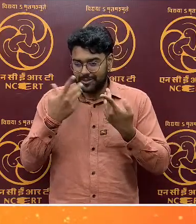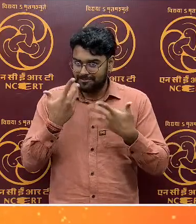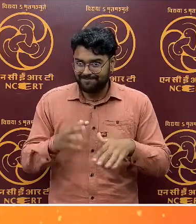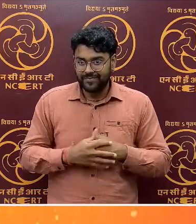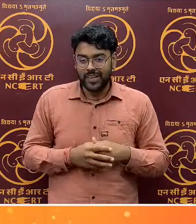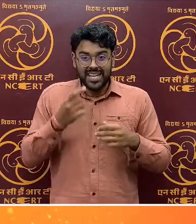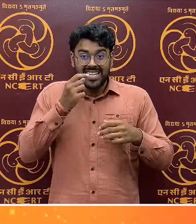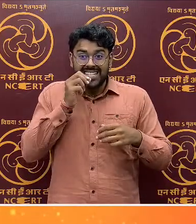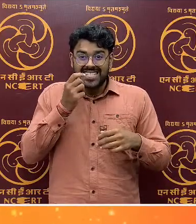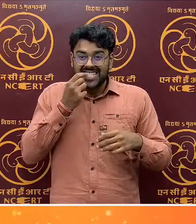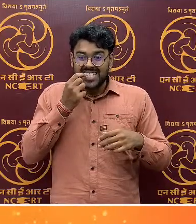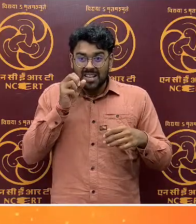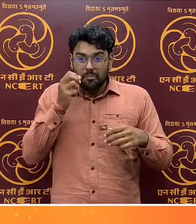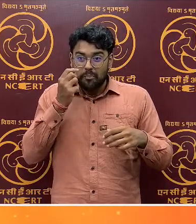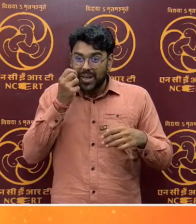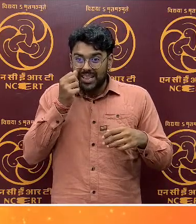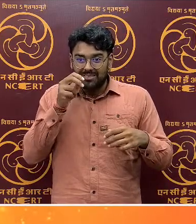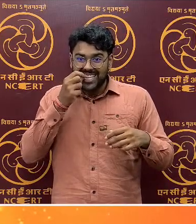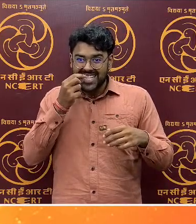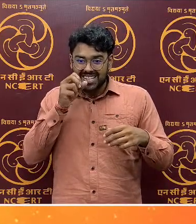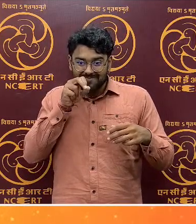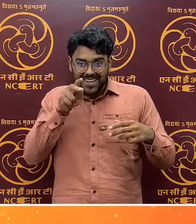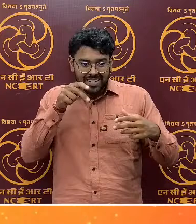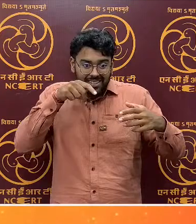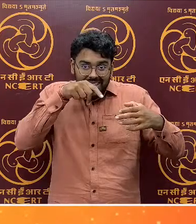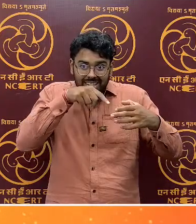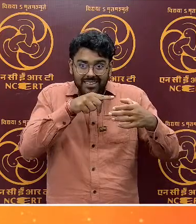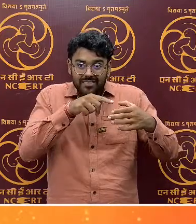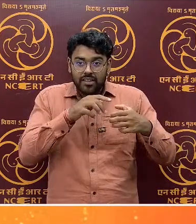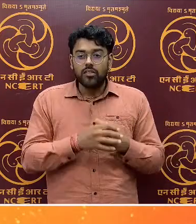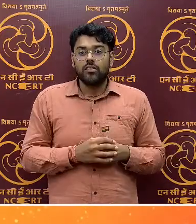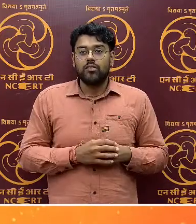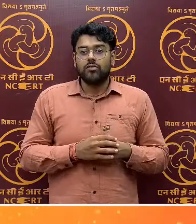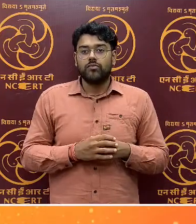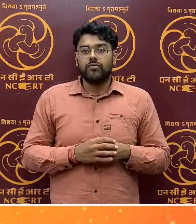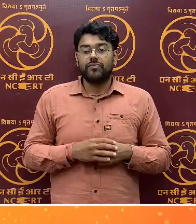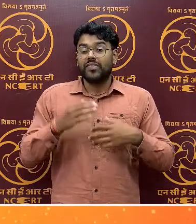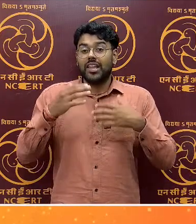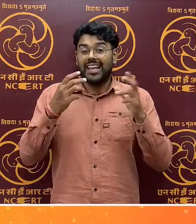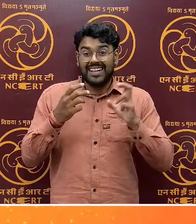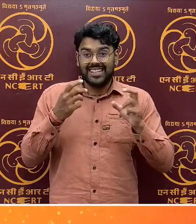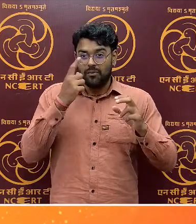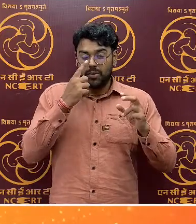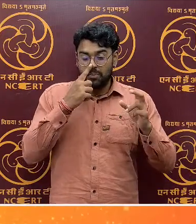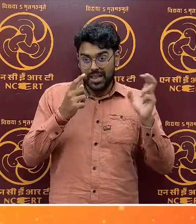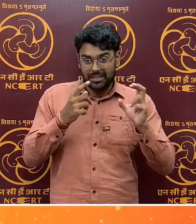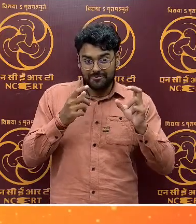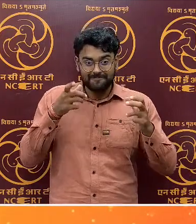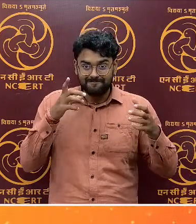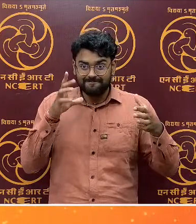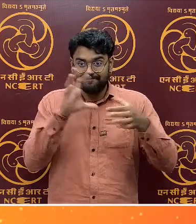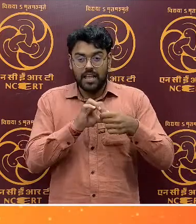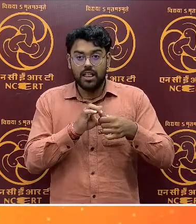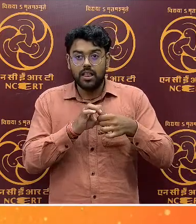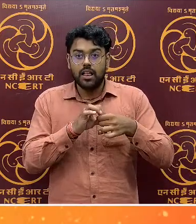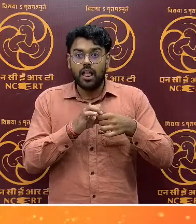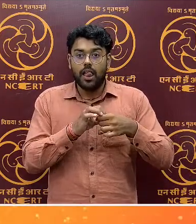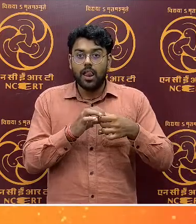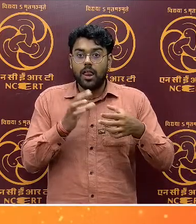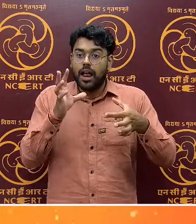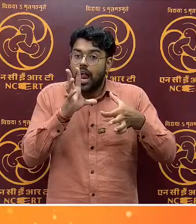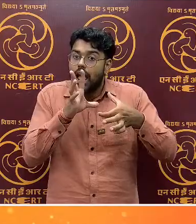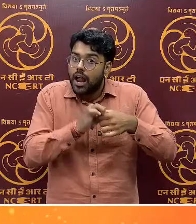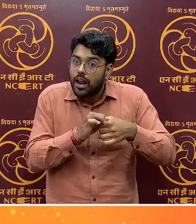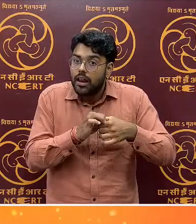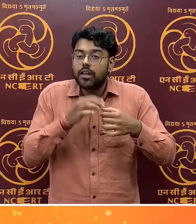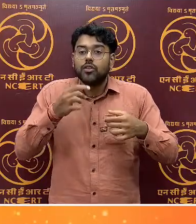sperm, they are single celled. Okay. When they fuse, after fusion, what happens? They form